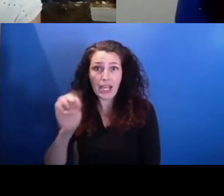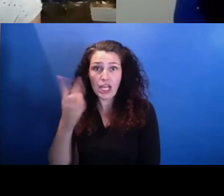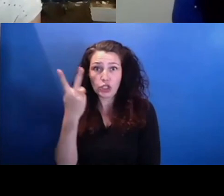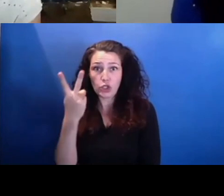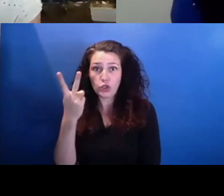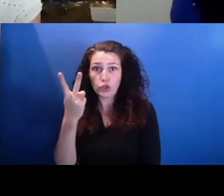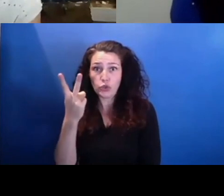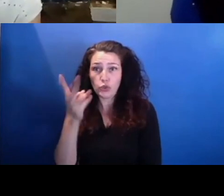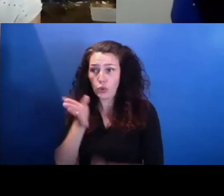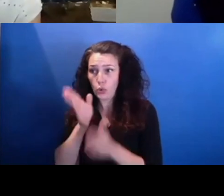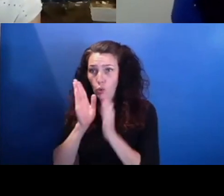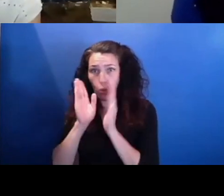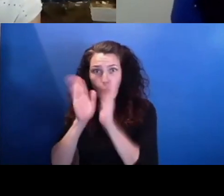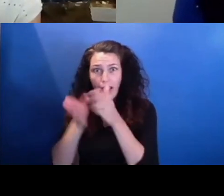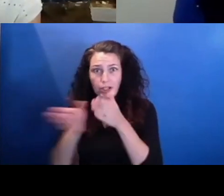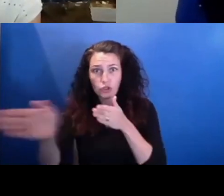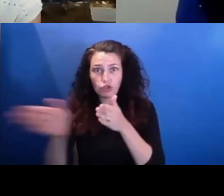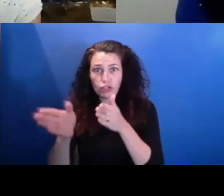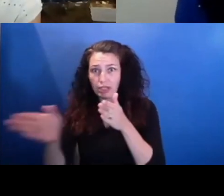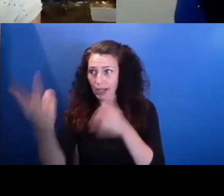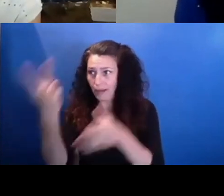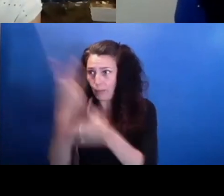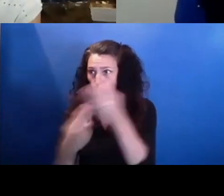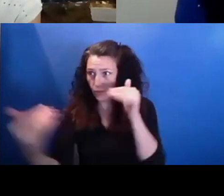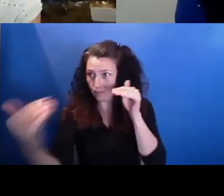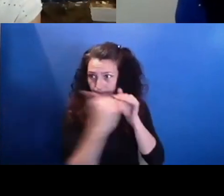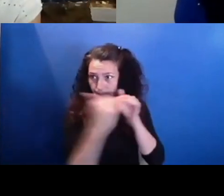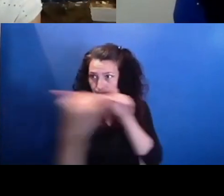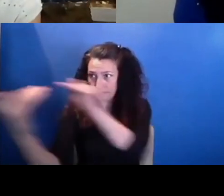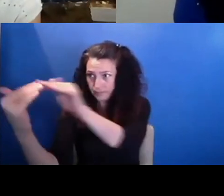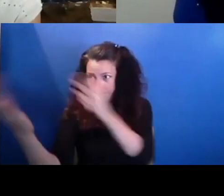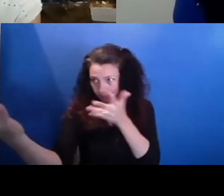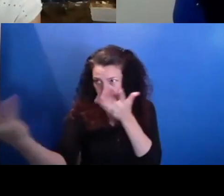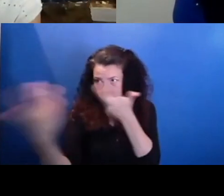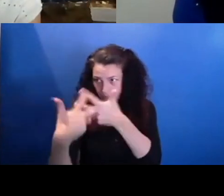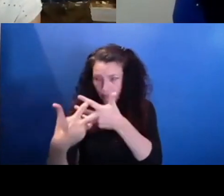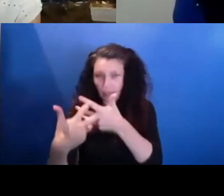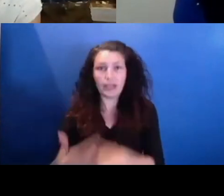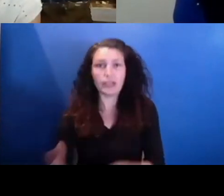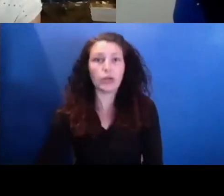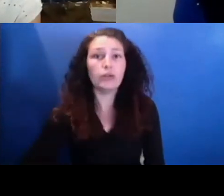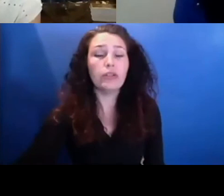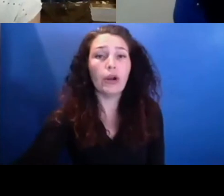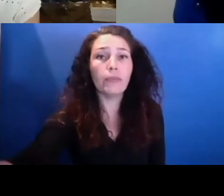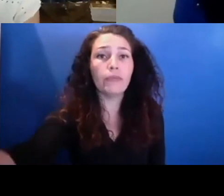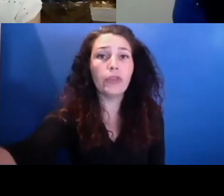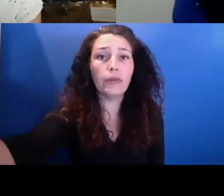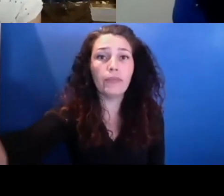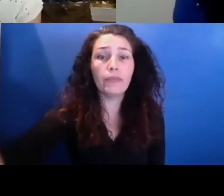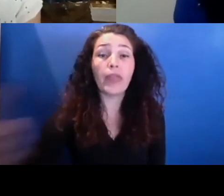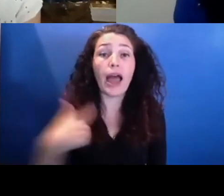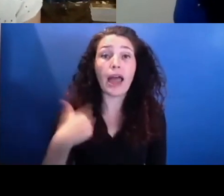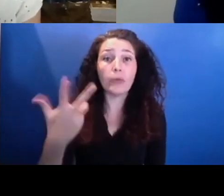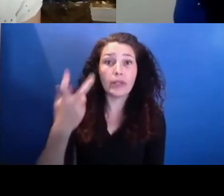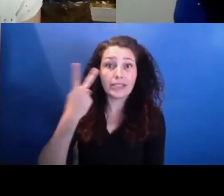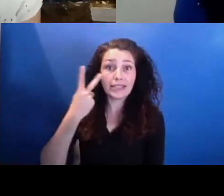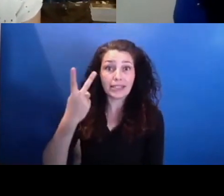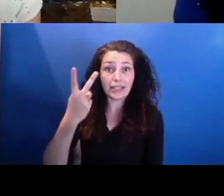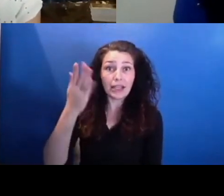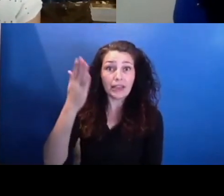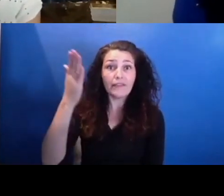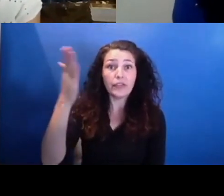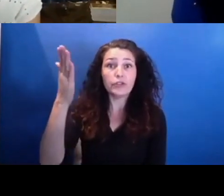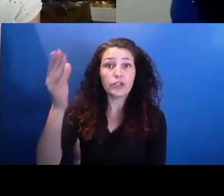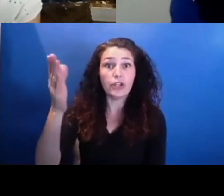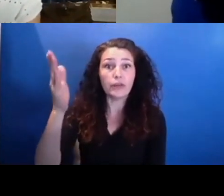would love to say that I would love to see in the future people, being engaged and going out